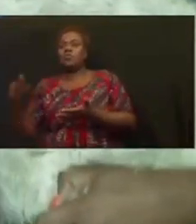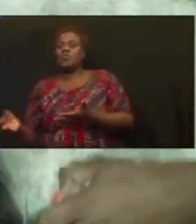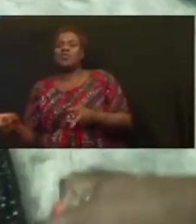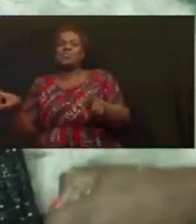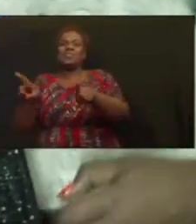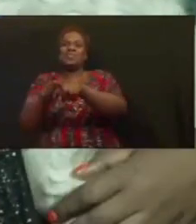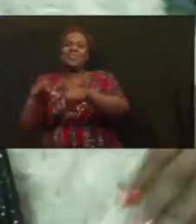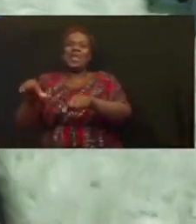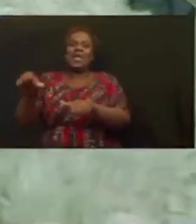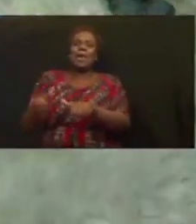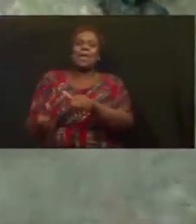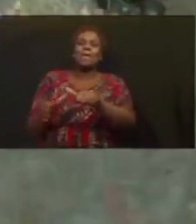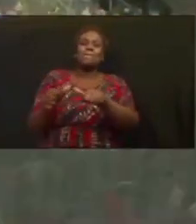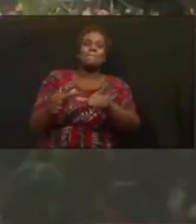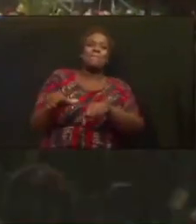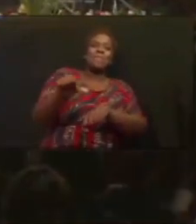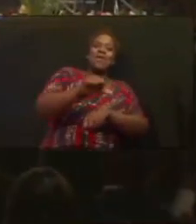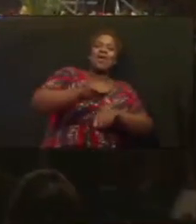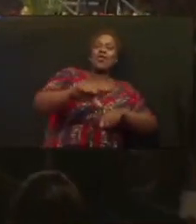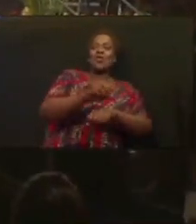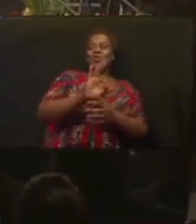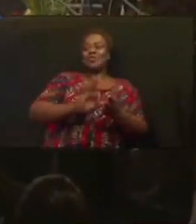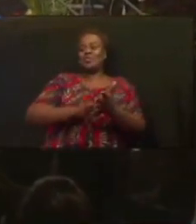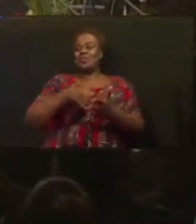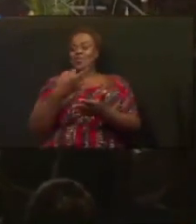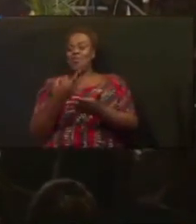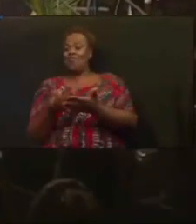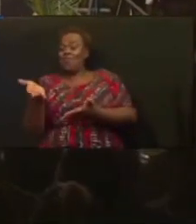Anointings are falling here tonight